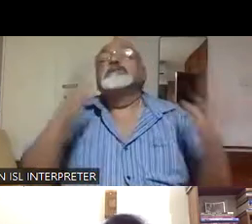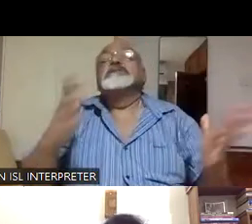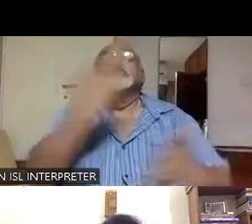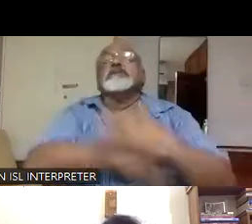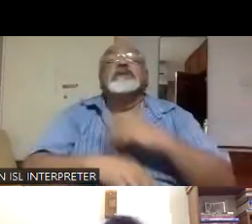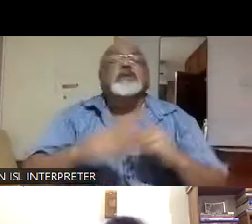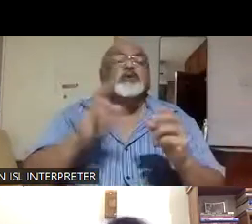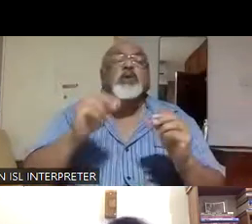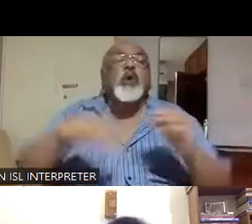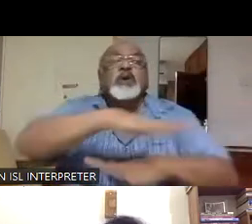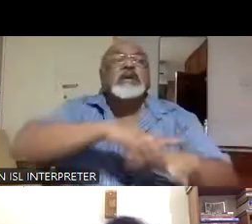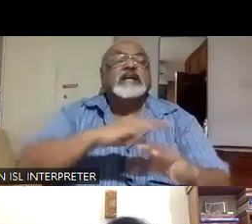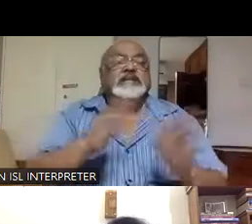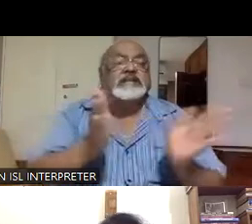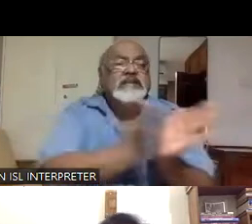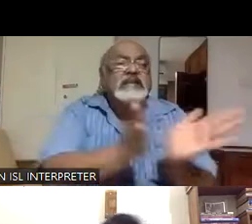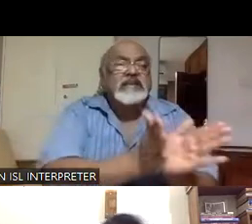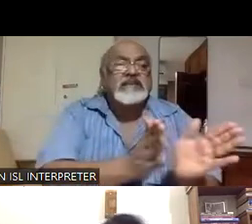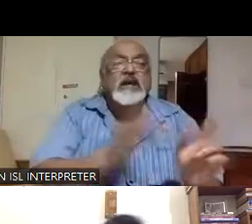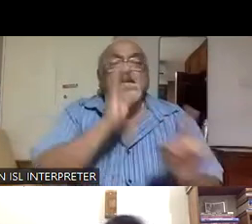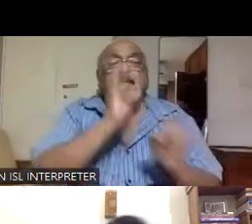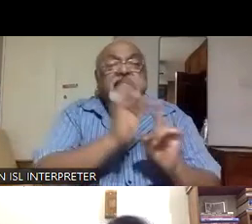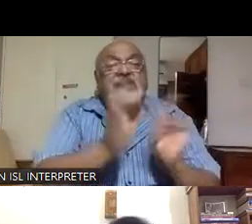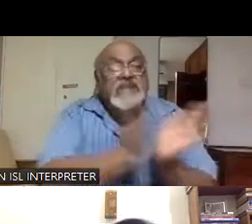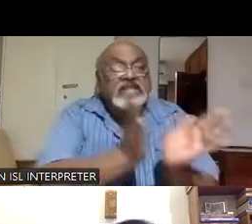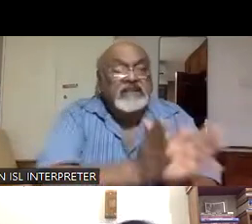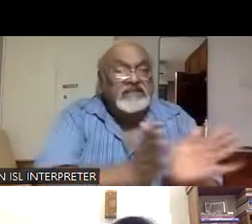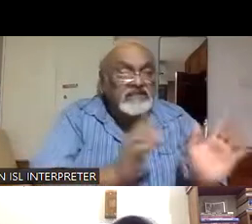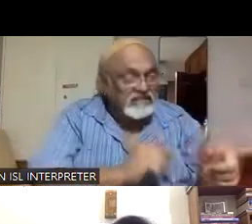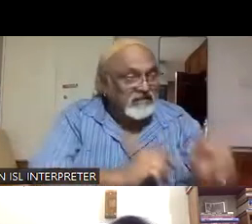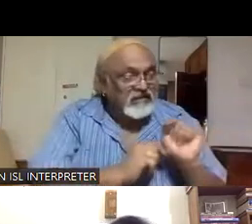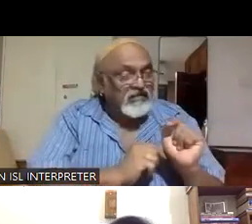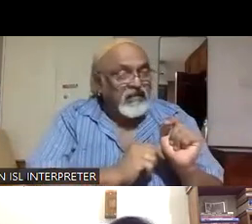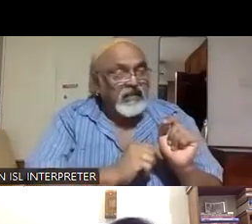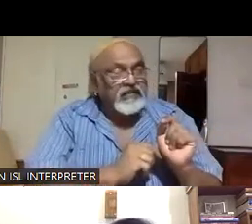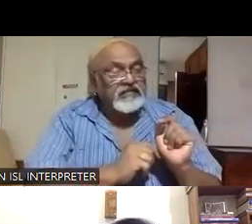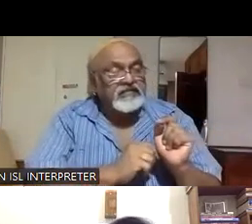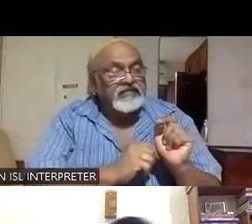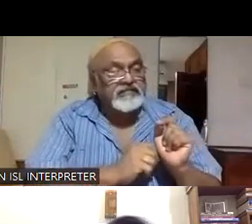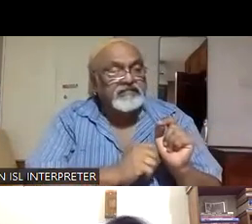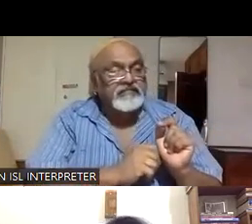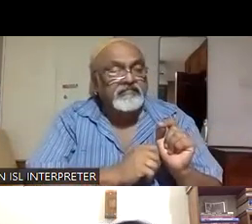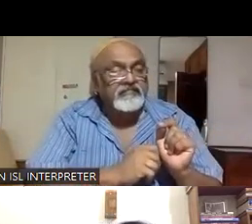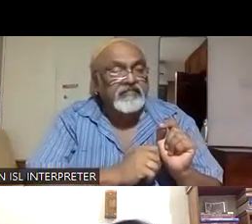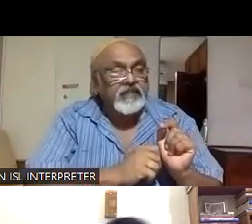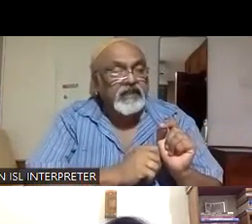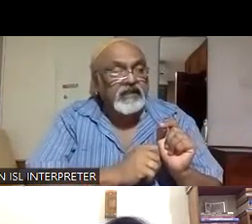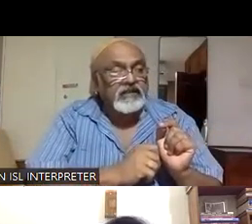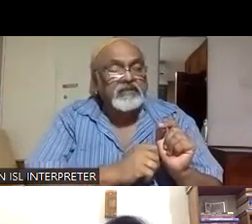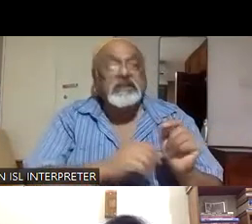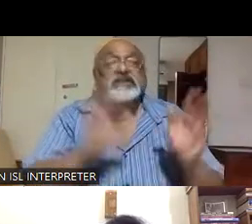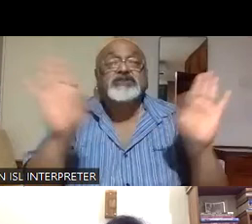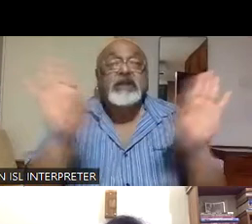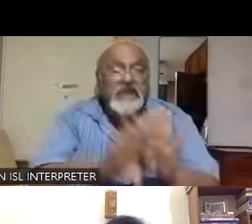sectors, in the private sectors. And if you remember, when the shutdowns and lockdowns